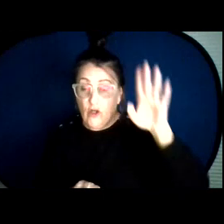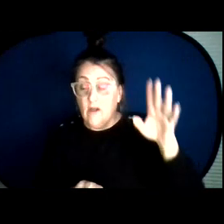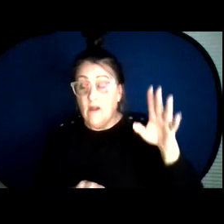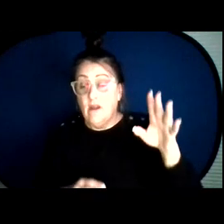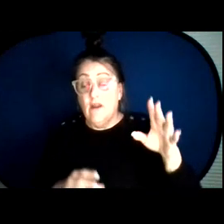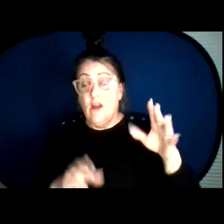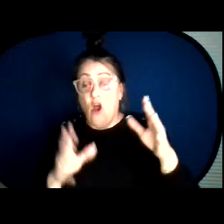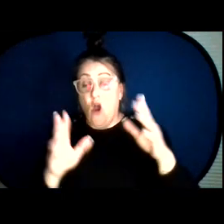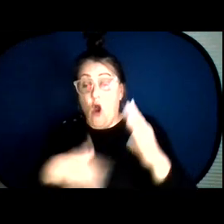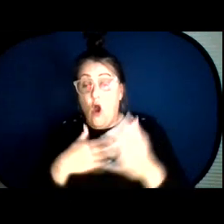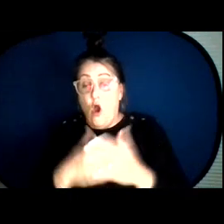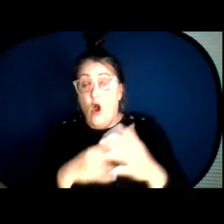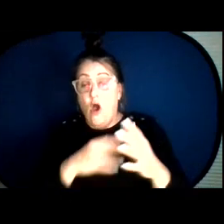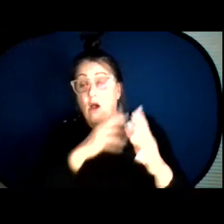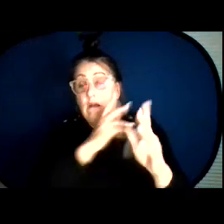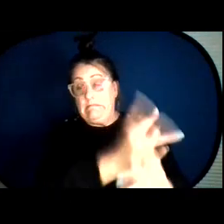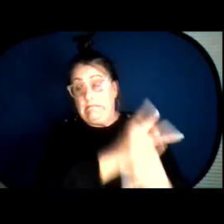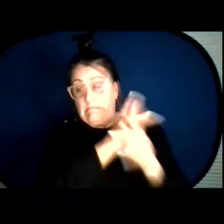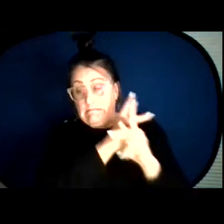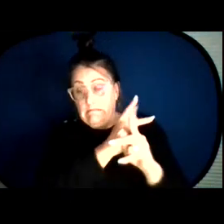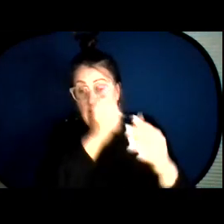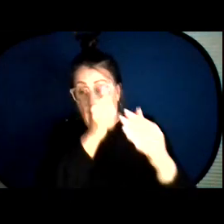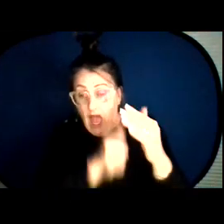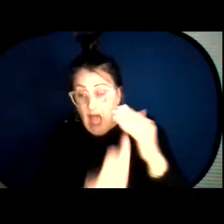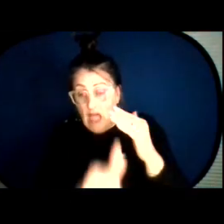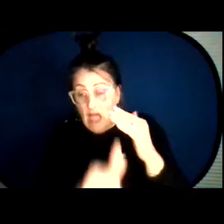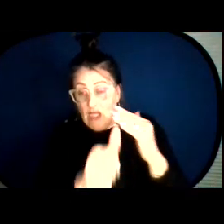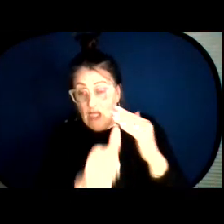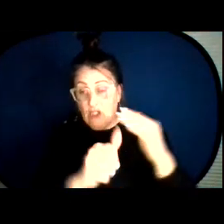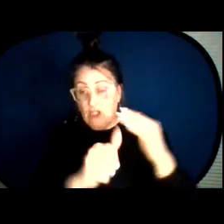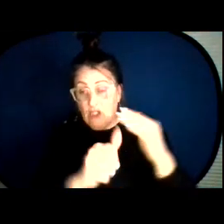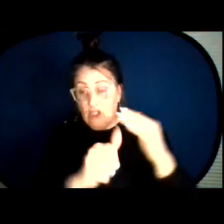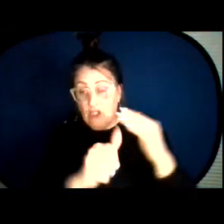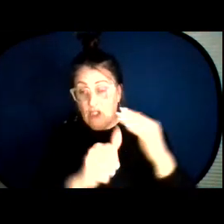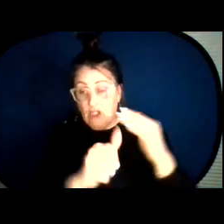structures. A follow-up review with the District 7 Los Angeles office is scheduled